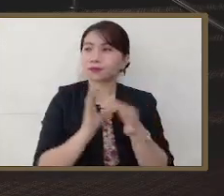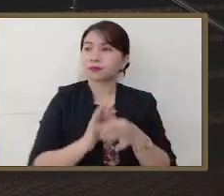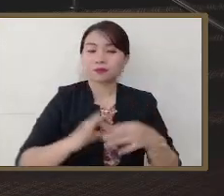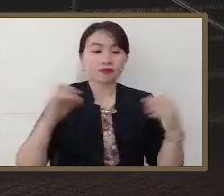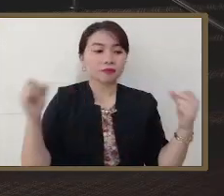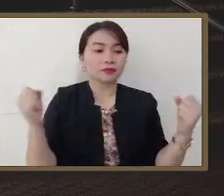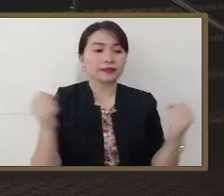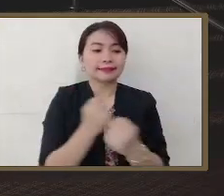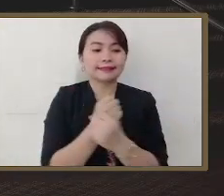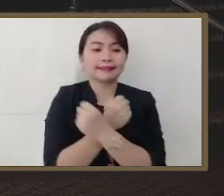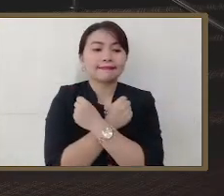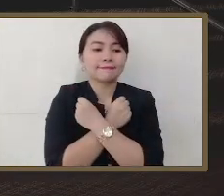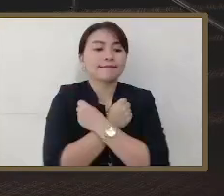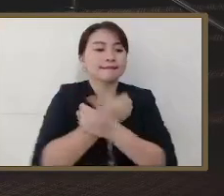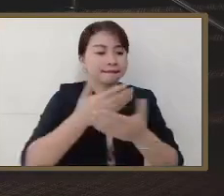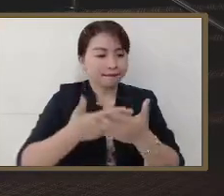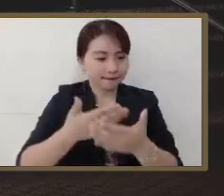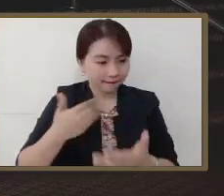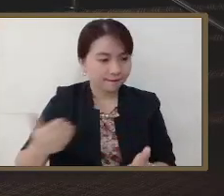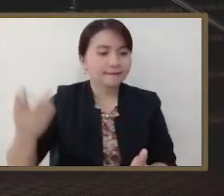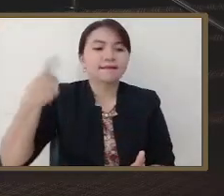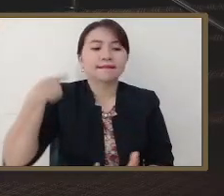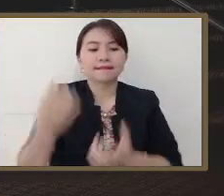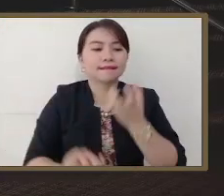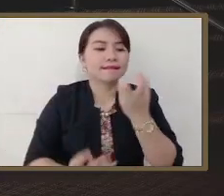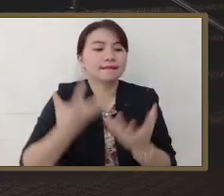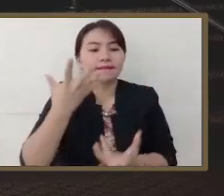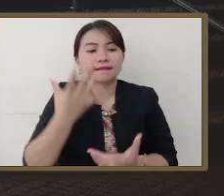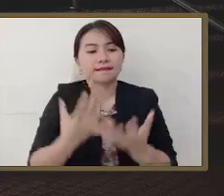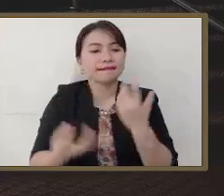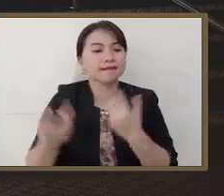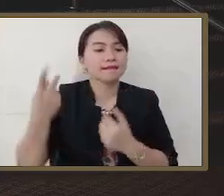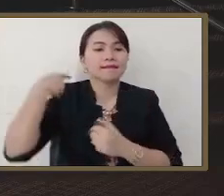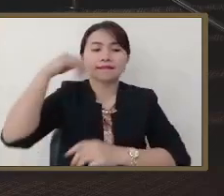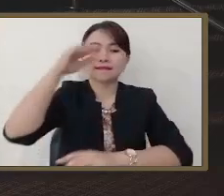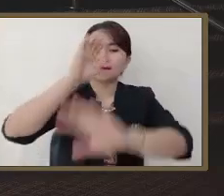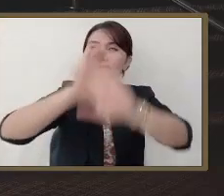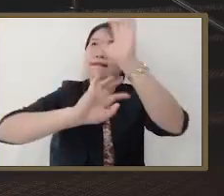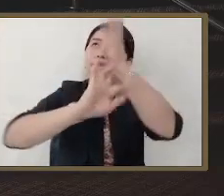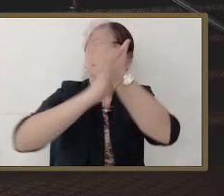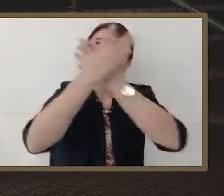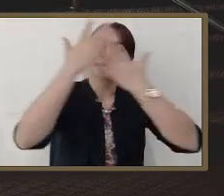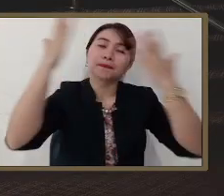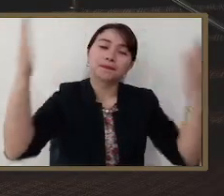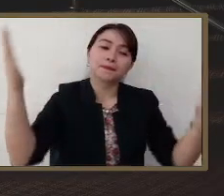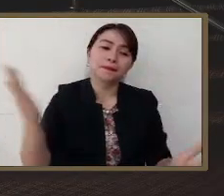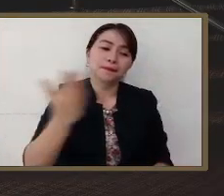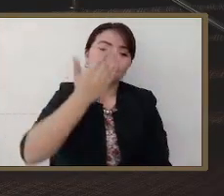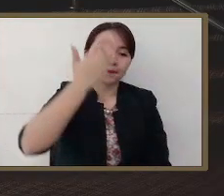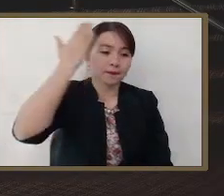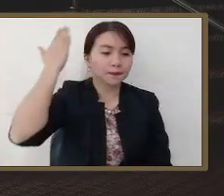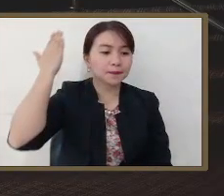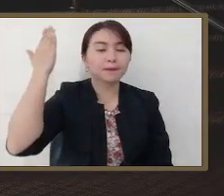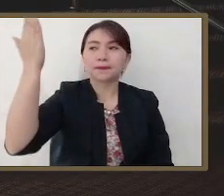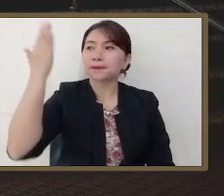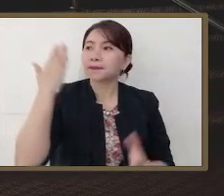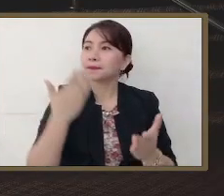of love. Before there was a hell, there was a heaven